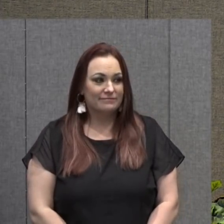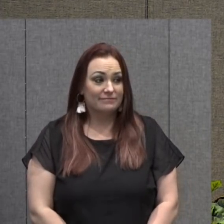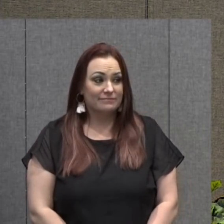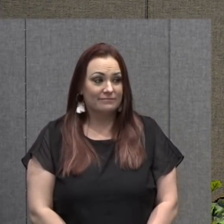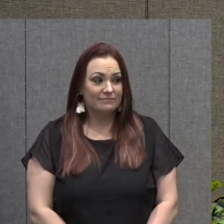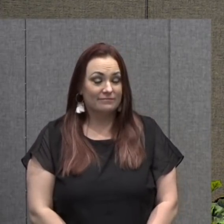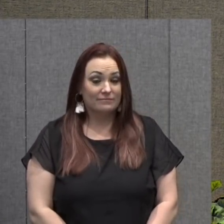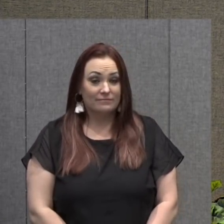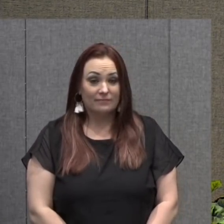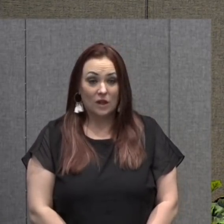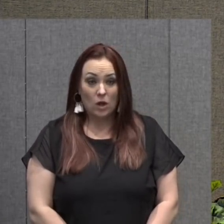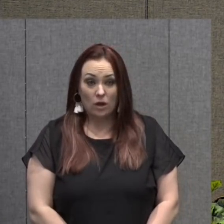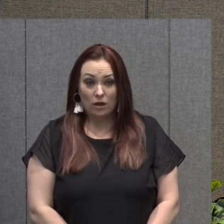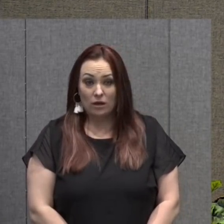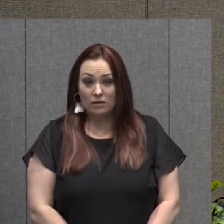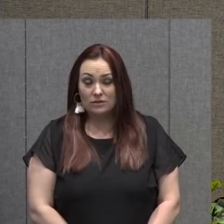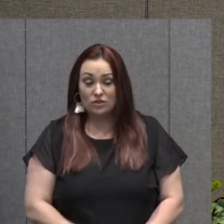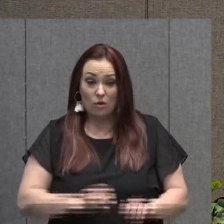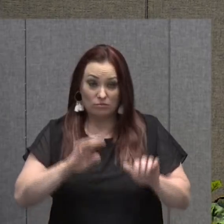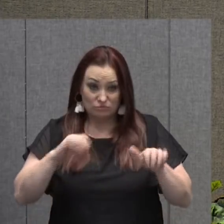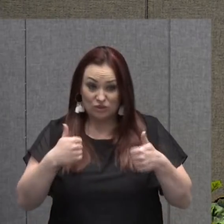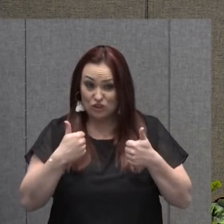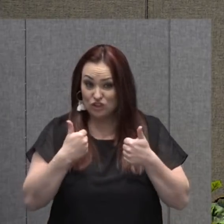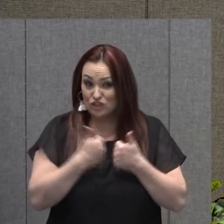So they challenged him to a race